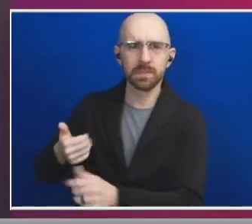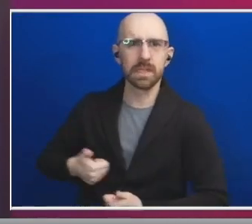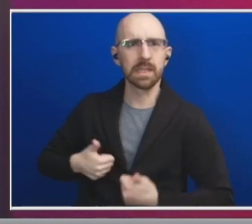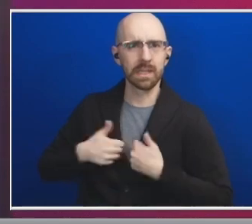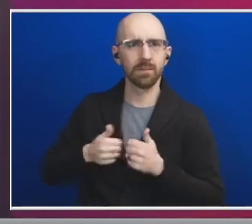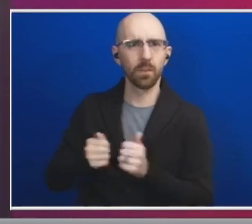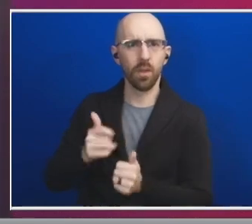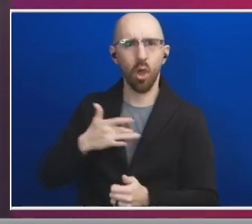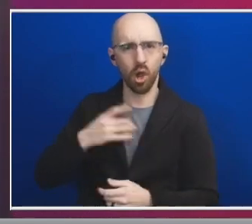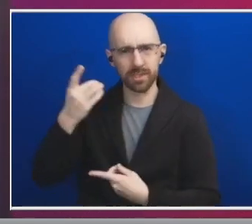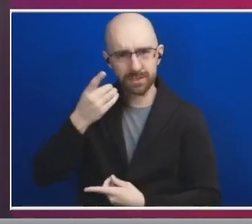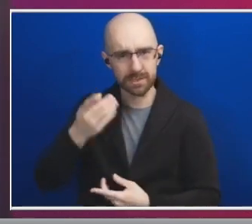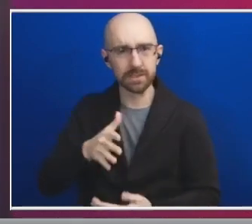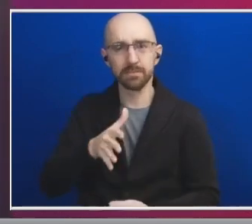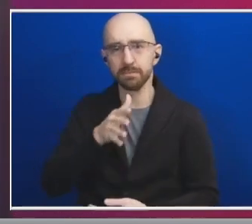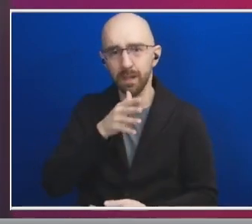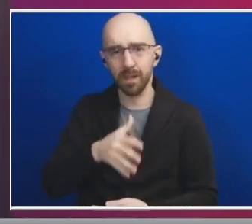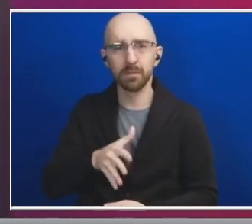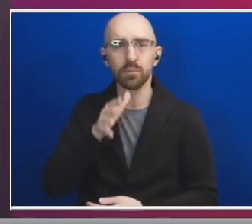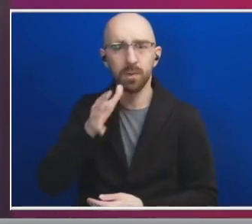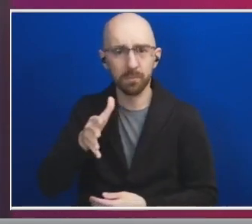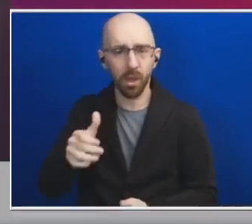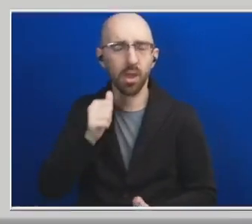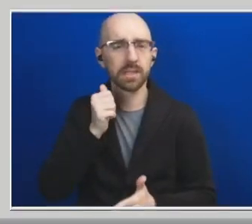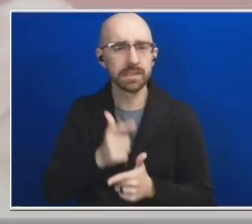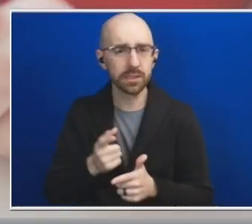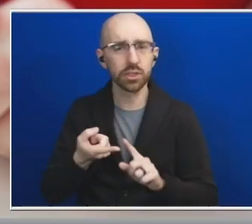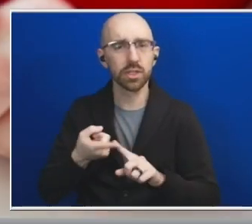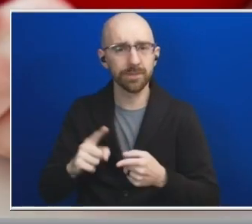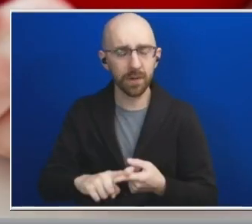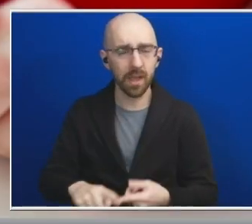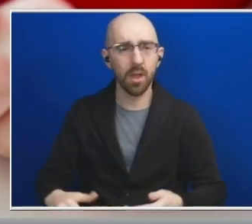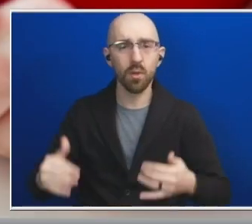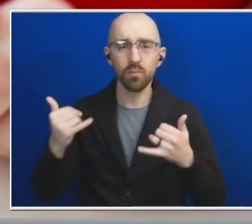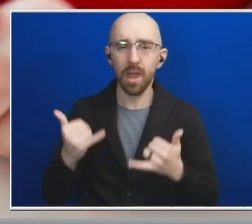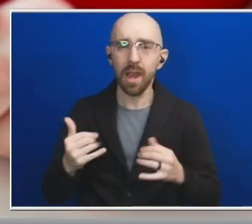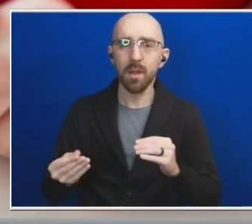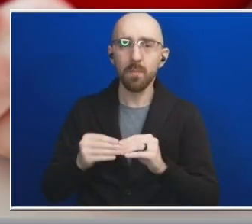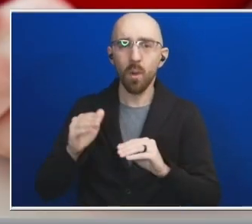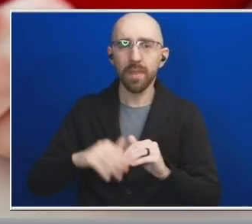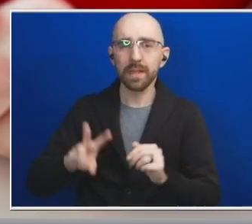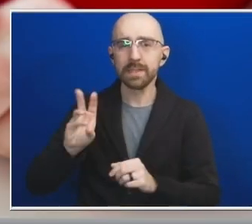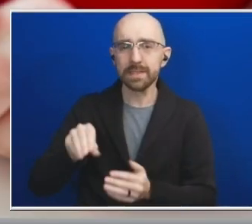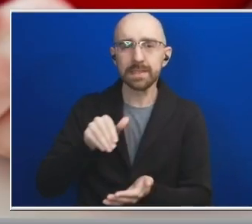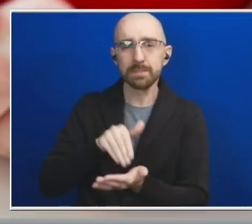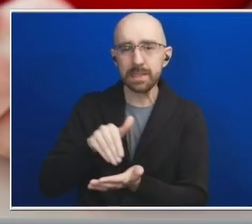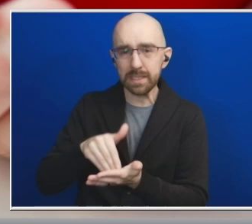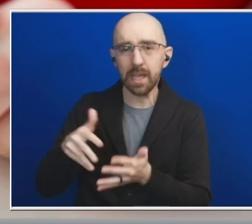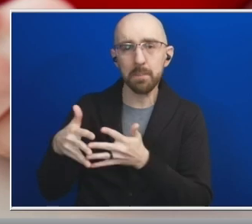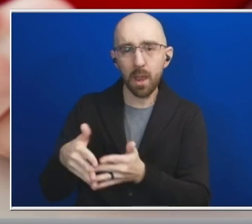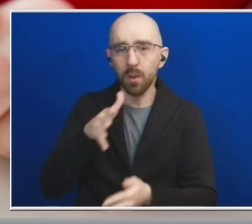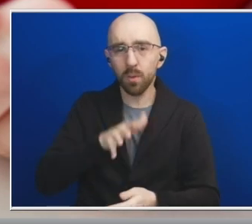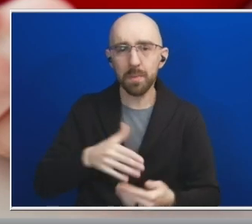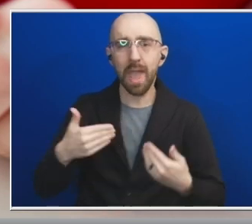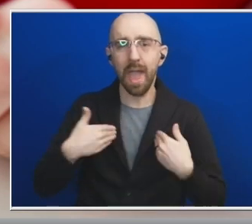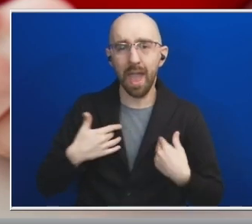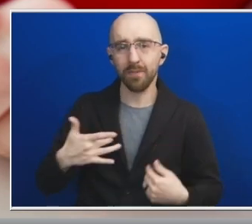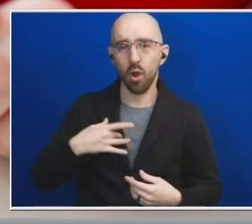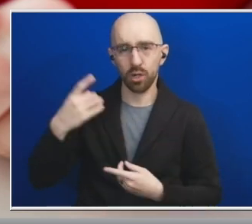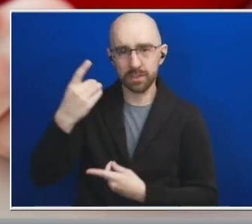mom, your grandma, your sister, your friend. Right now, more than 60 million American women have heart disease.